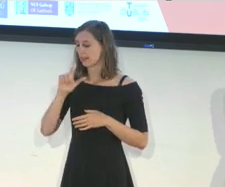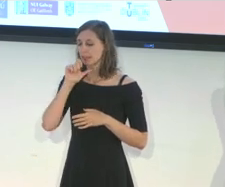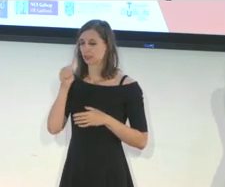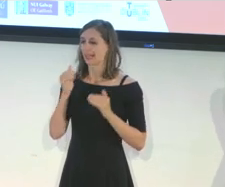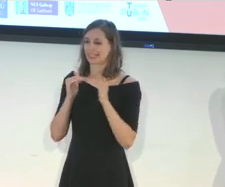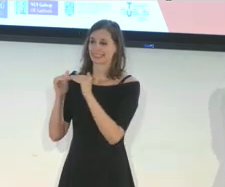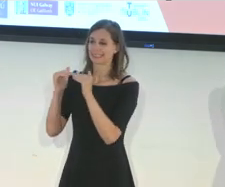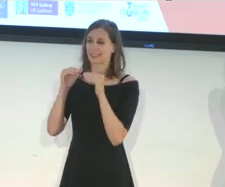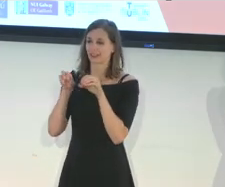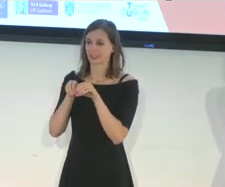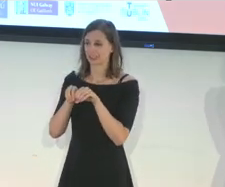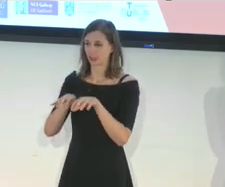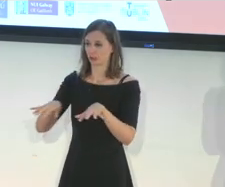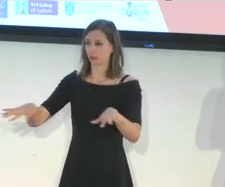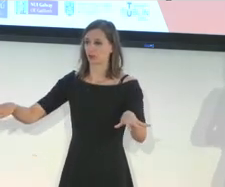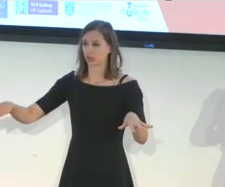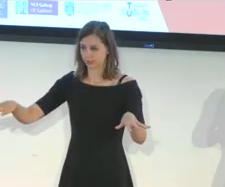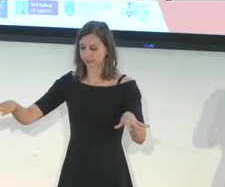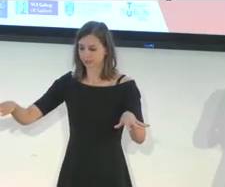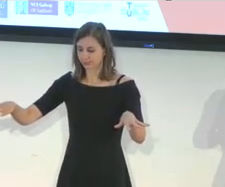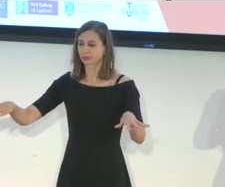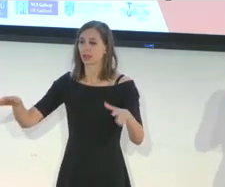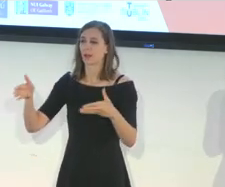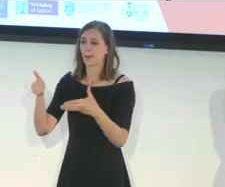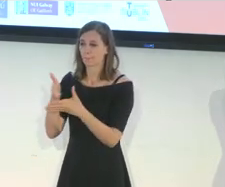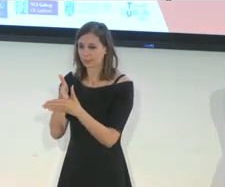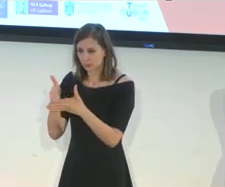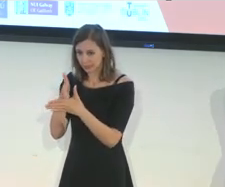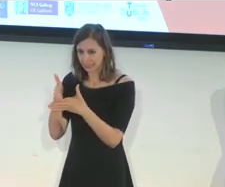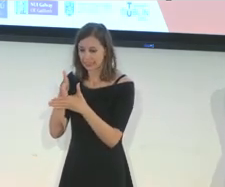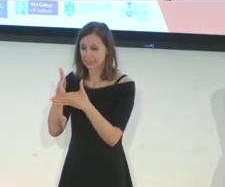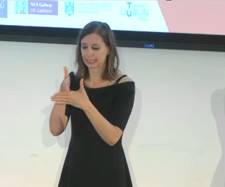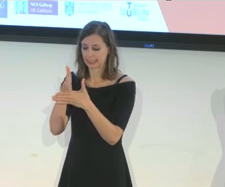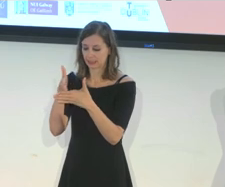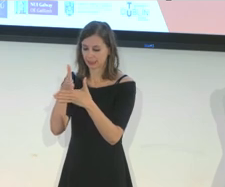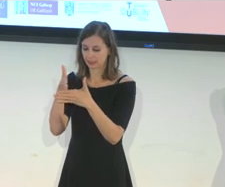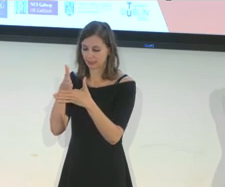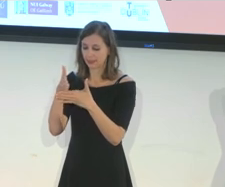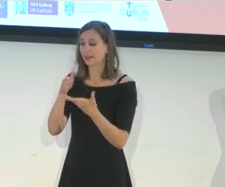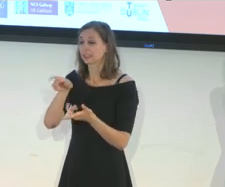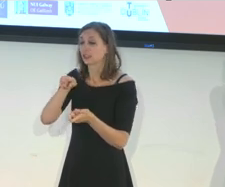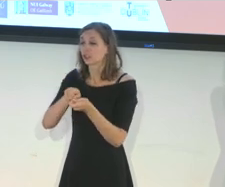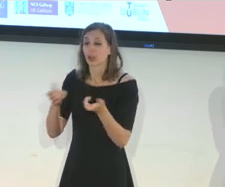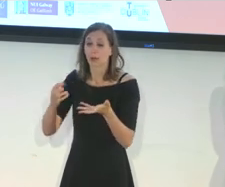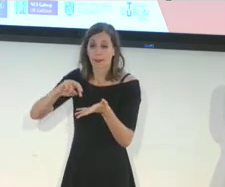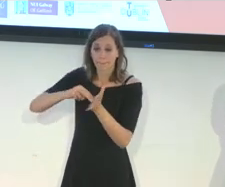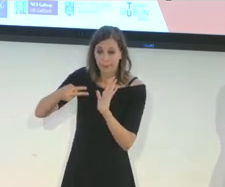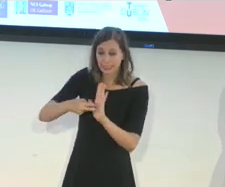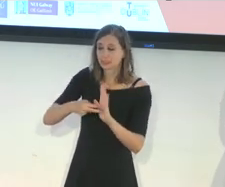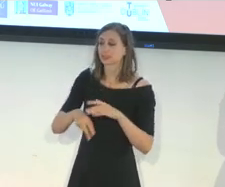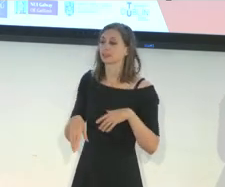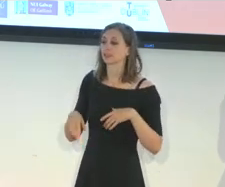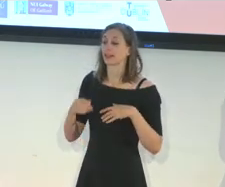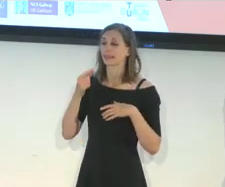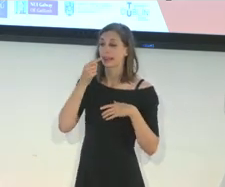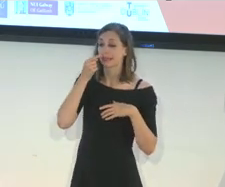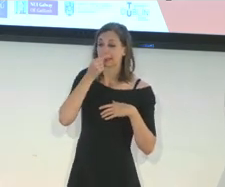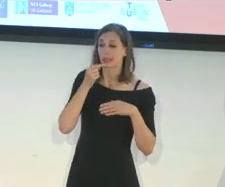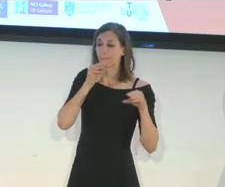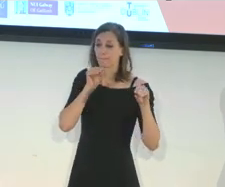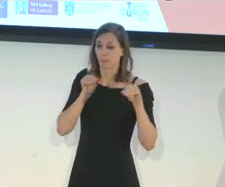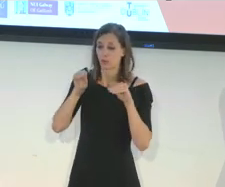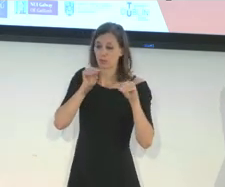these two components, and what essentially it means is same lip movements may exhibit